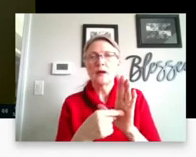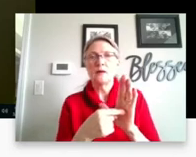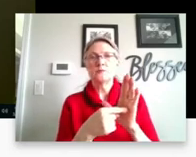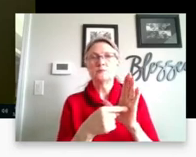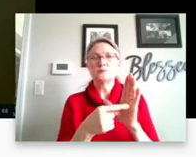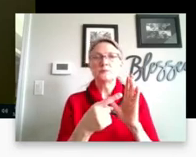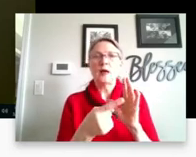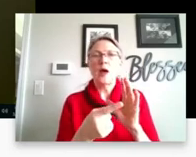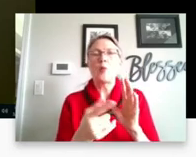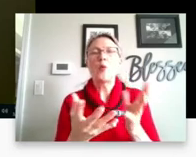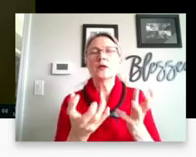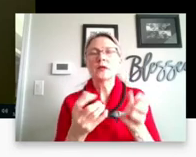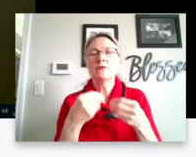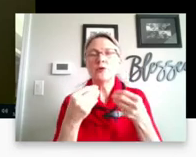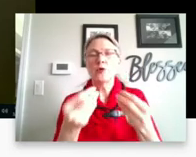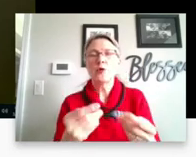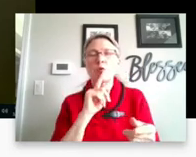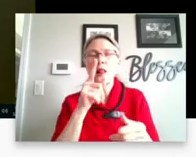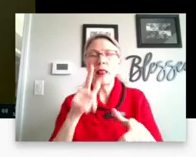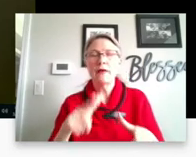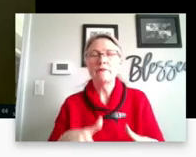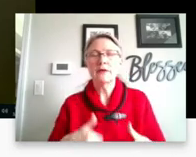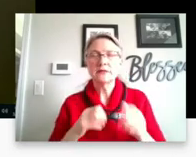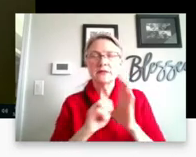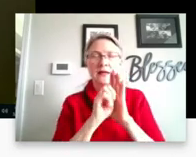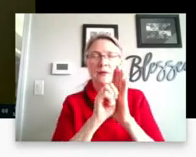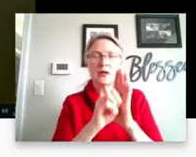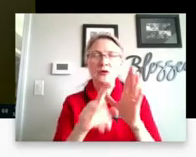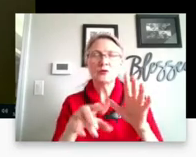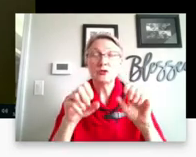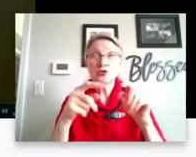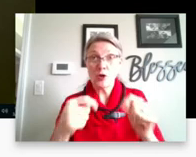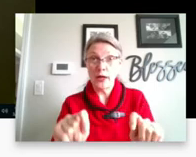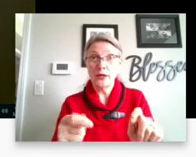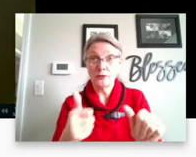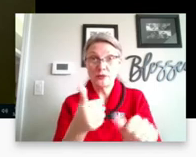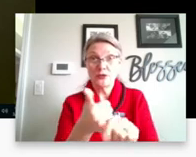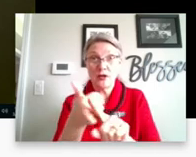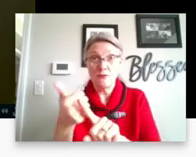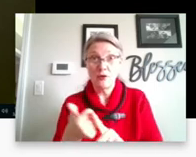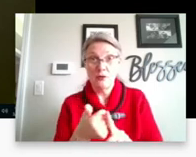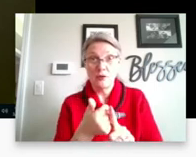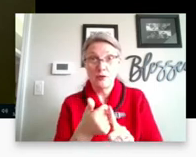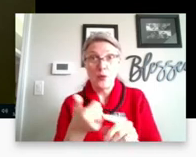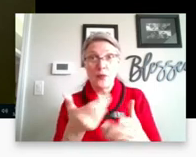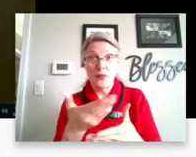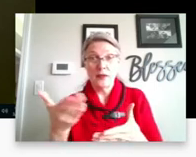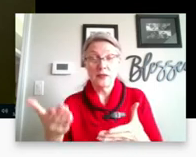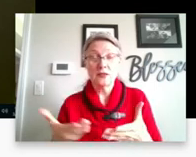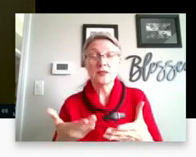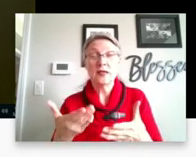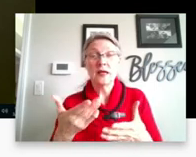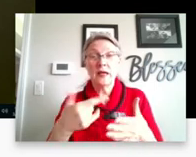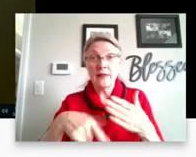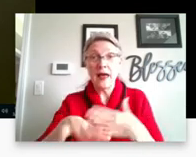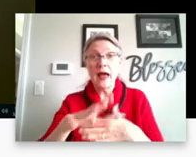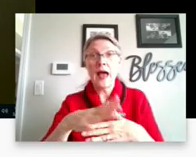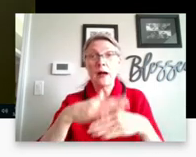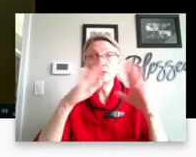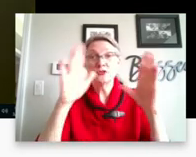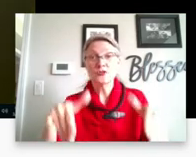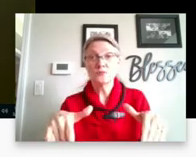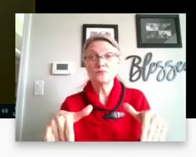then you're going to have the opportunity to try this on your own with different items that you can find around your house. I'm going to be using length,